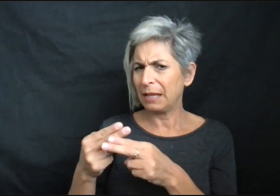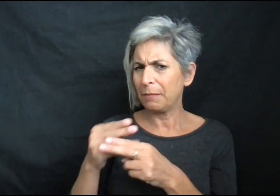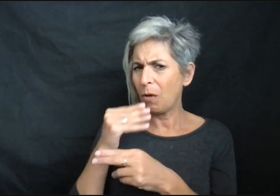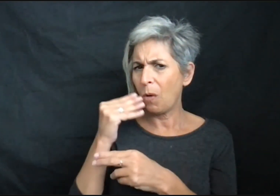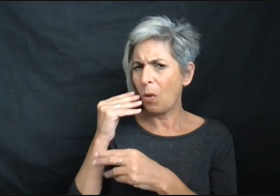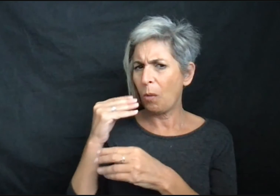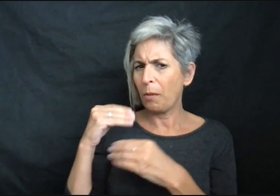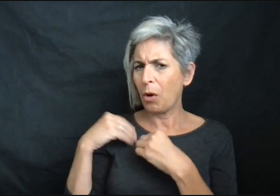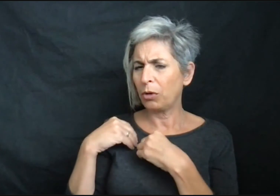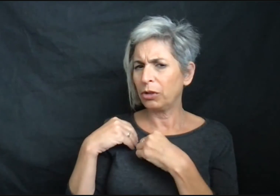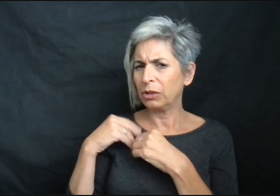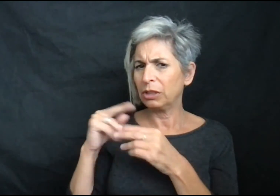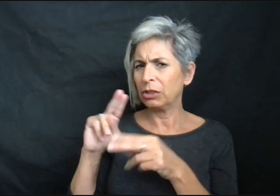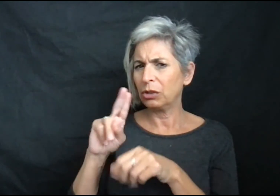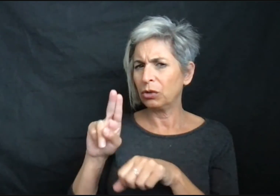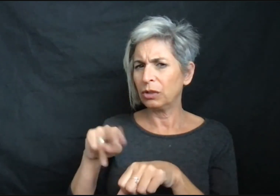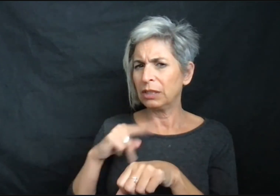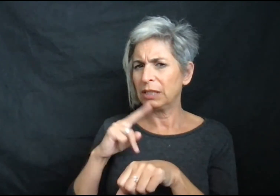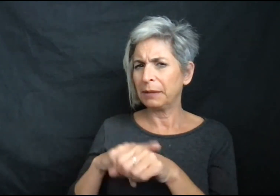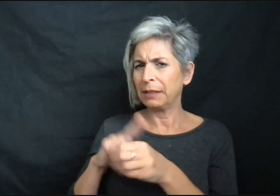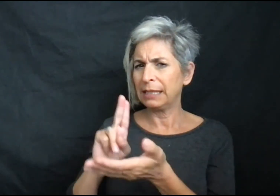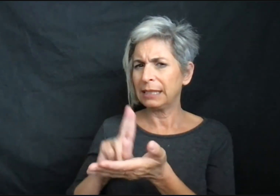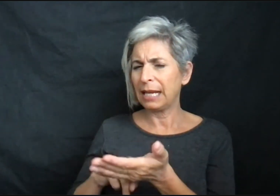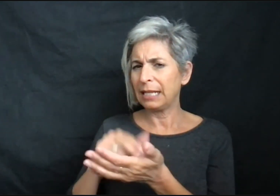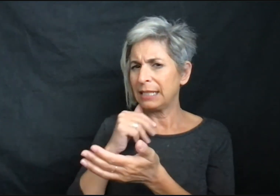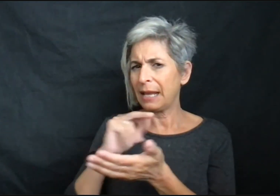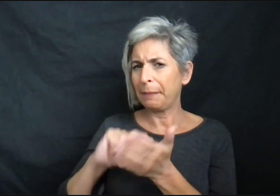normally sign. Does that mean we will not need to get a